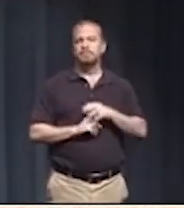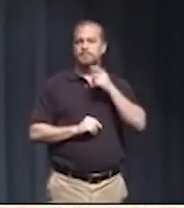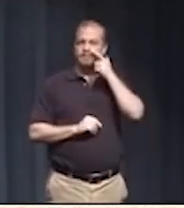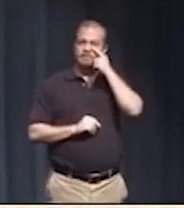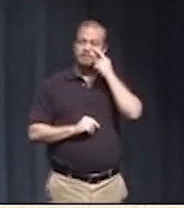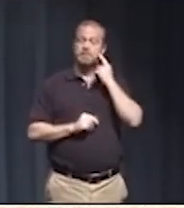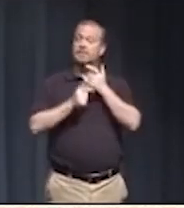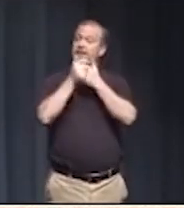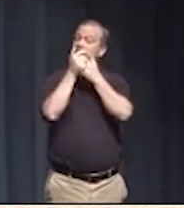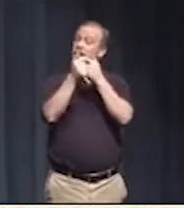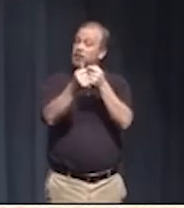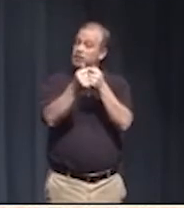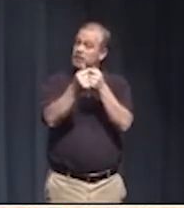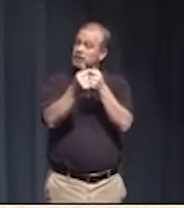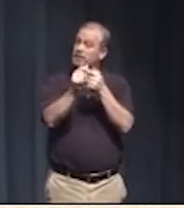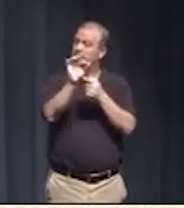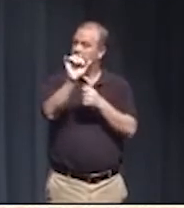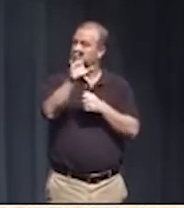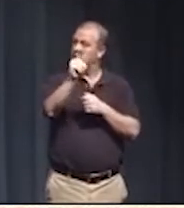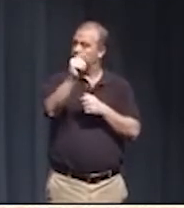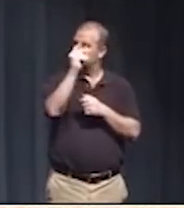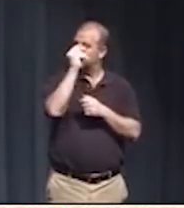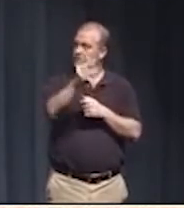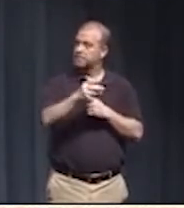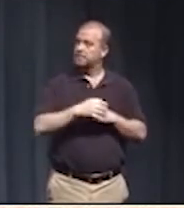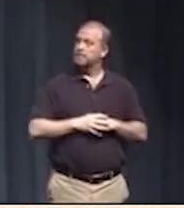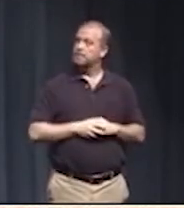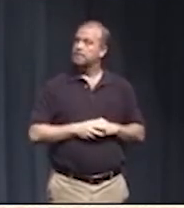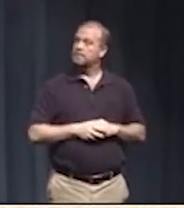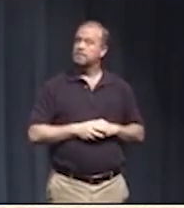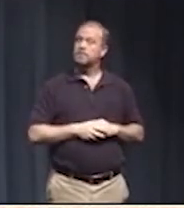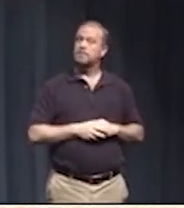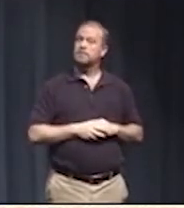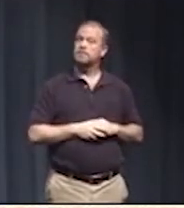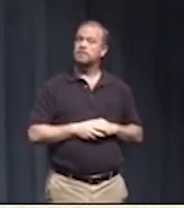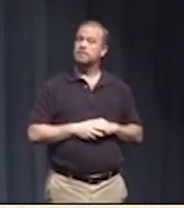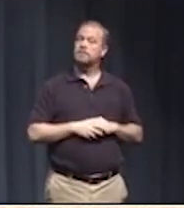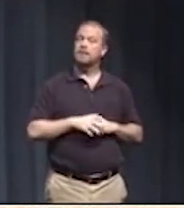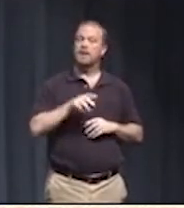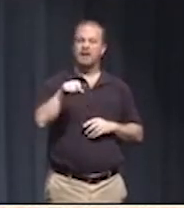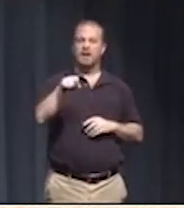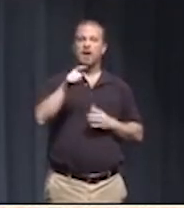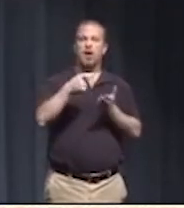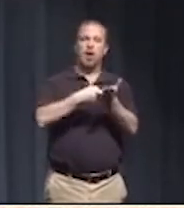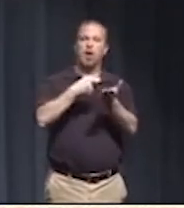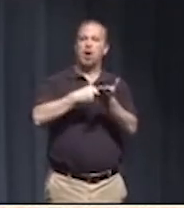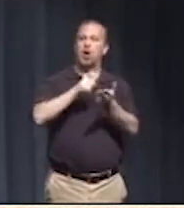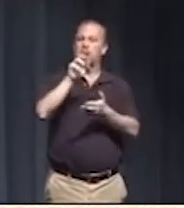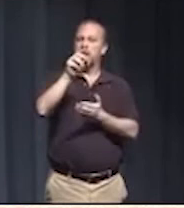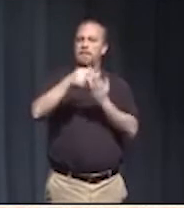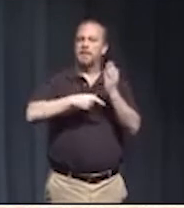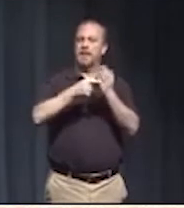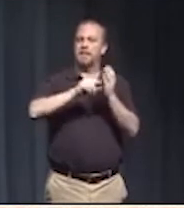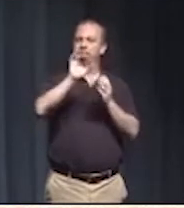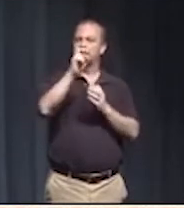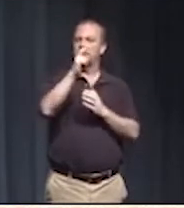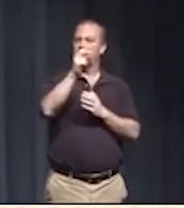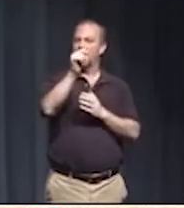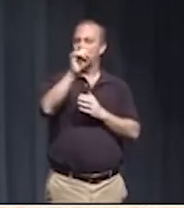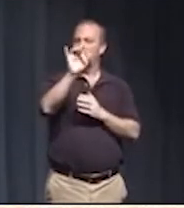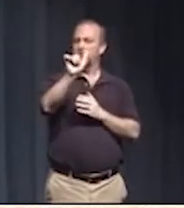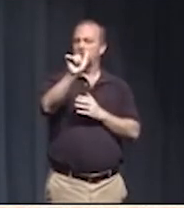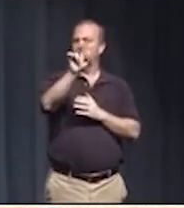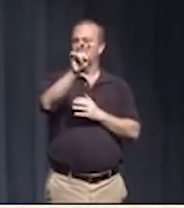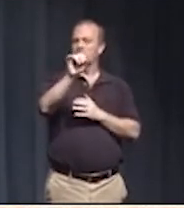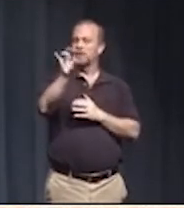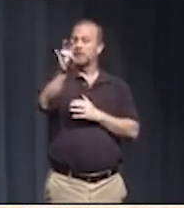Now, what's interesting, a little interesting fact, this is from Archaeology Magazine in March and April of 2007.